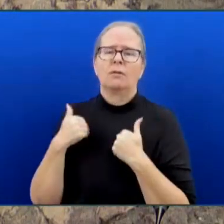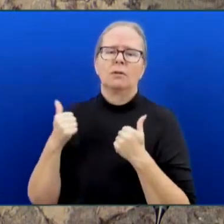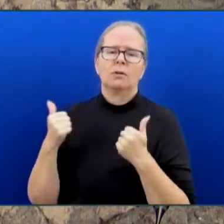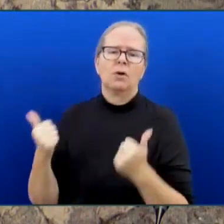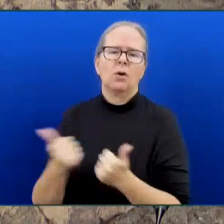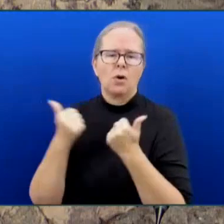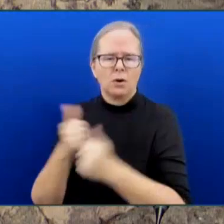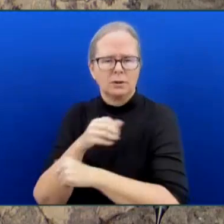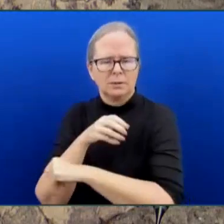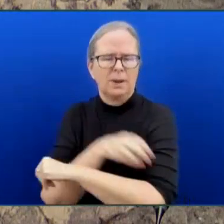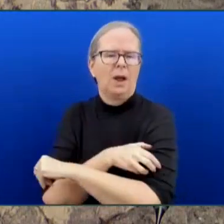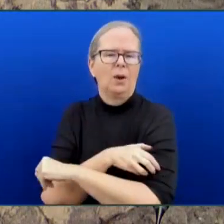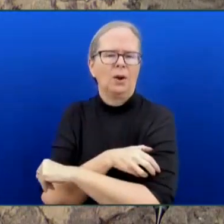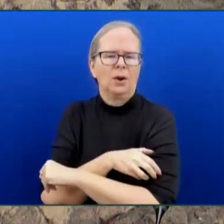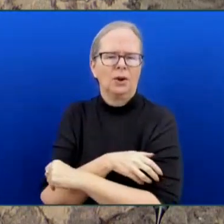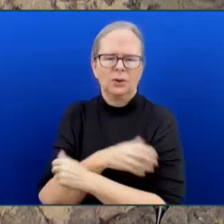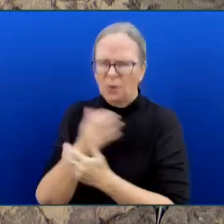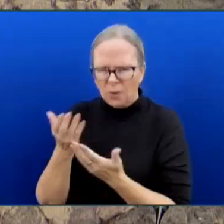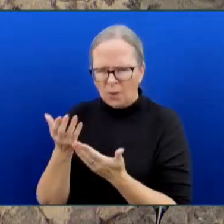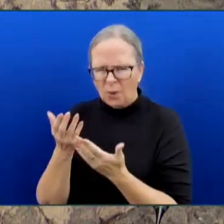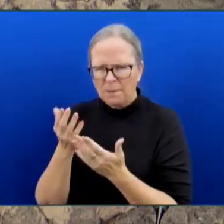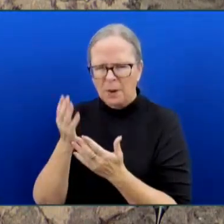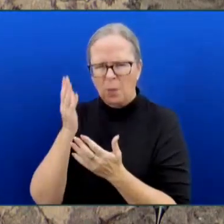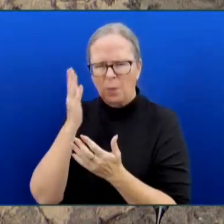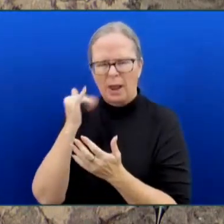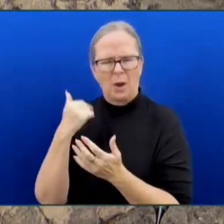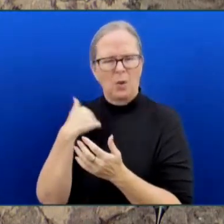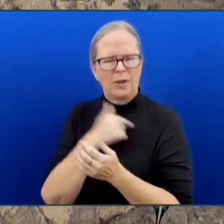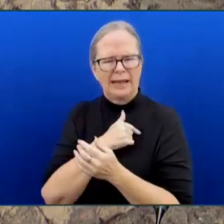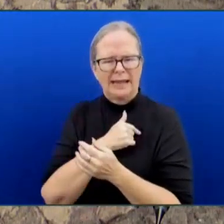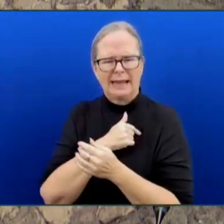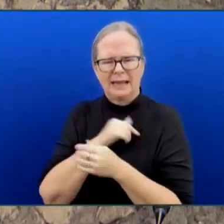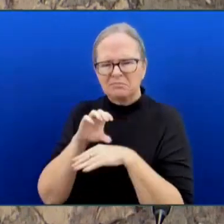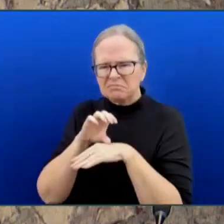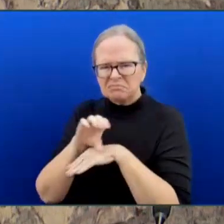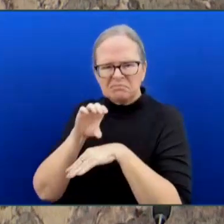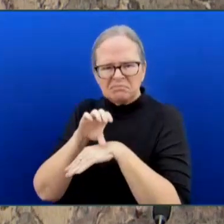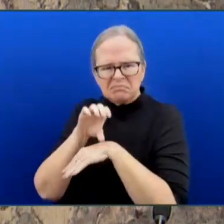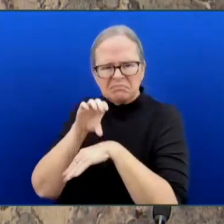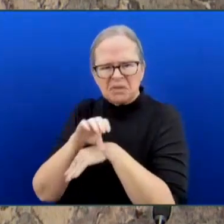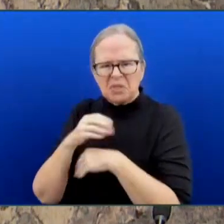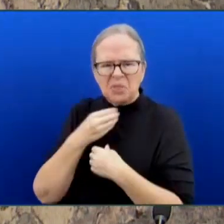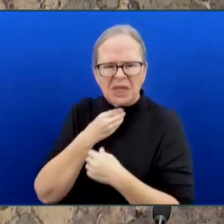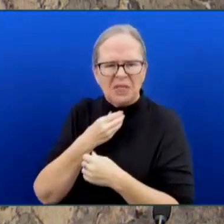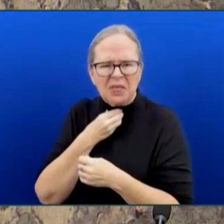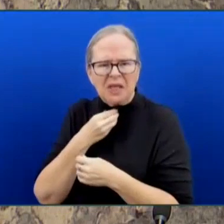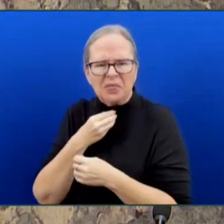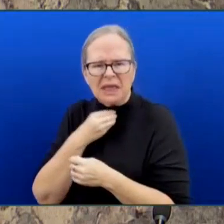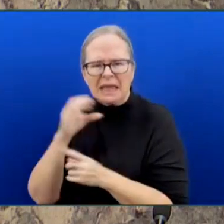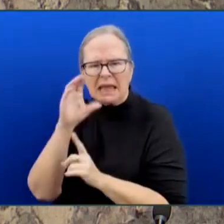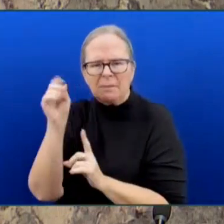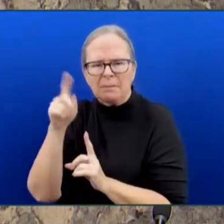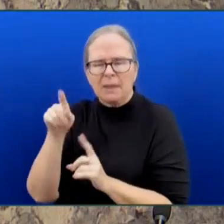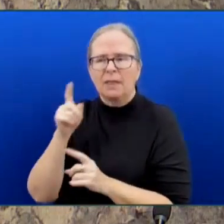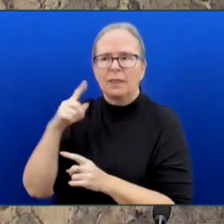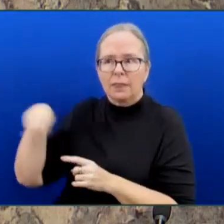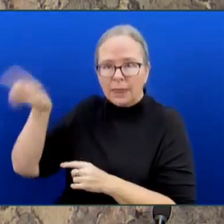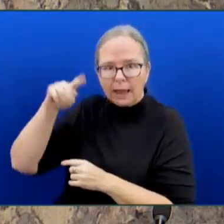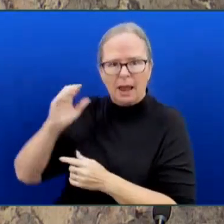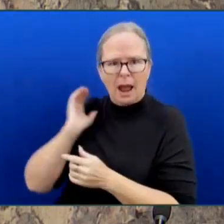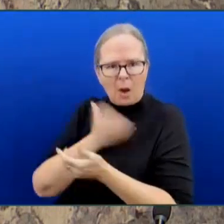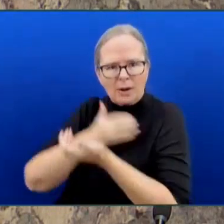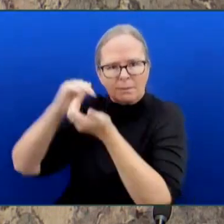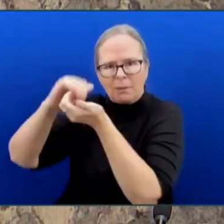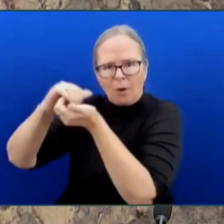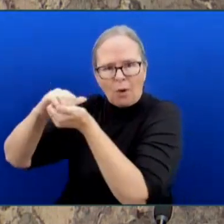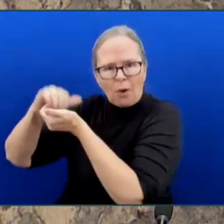and leverages against companies? These are partners in British Columbia, Honourable Speaker, using a leverage and a stick against these